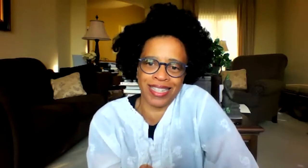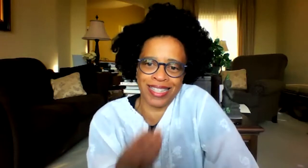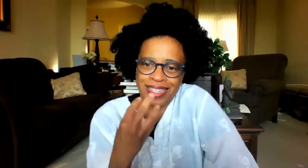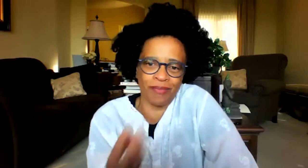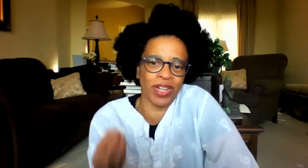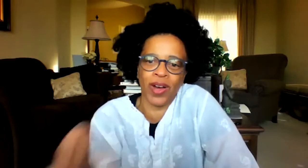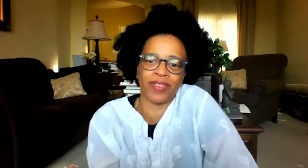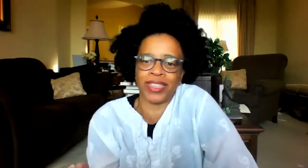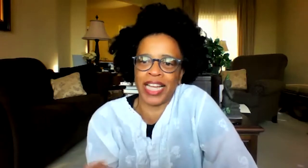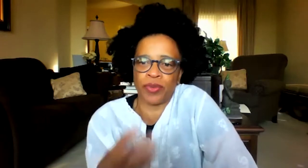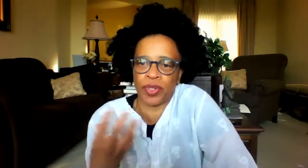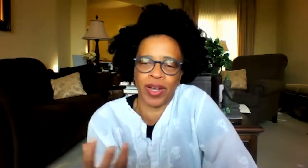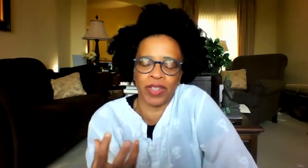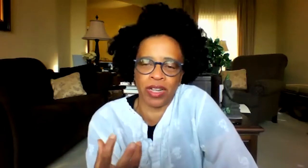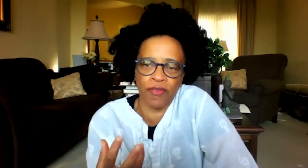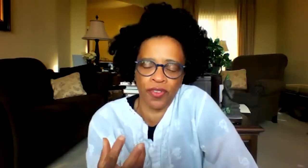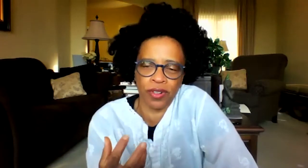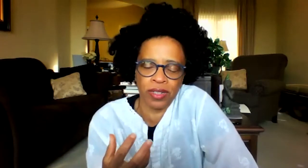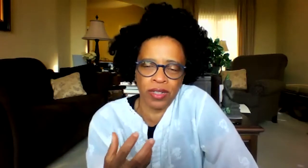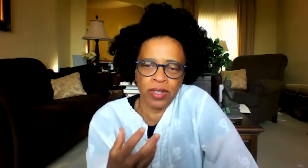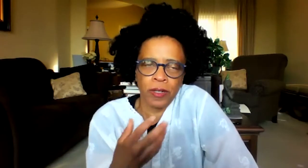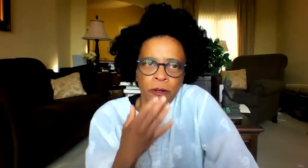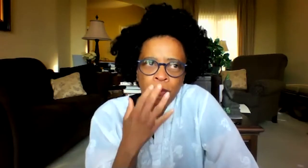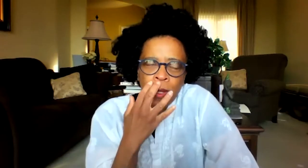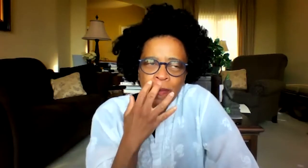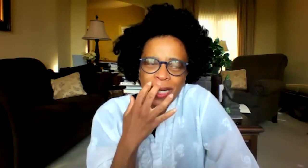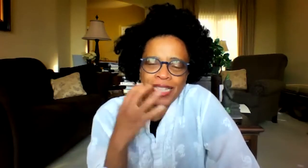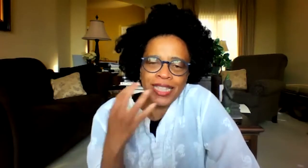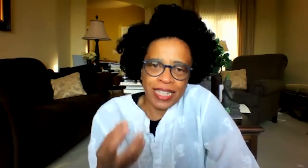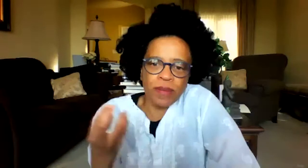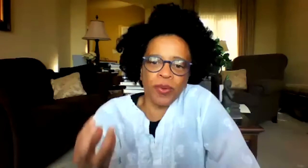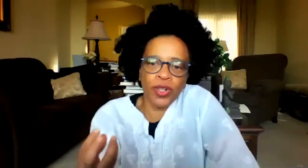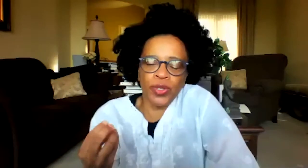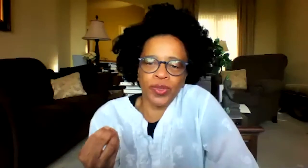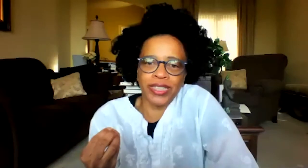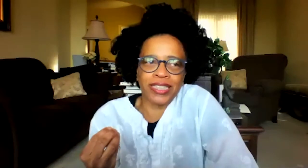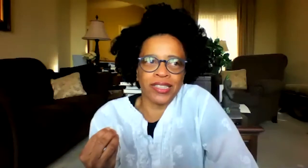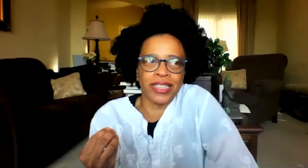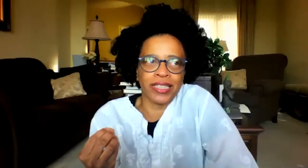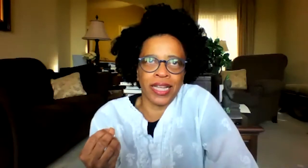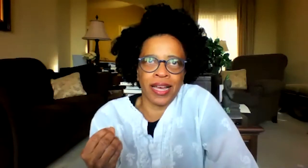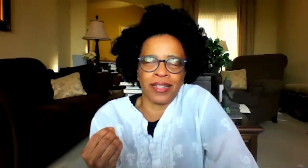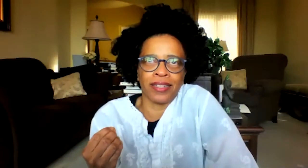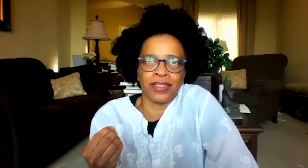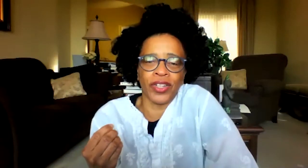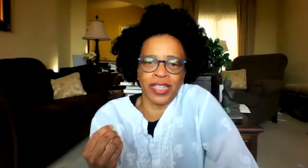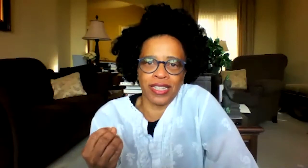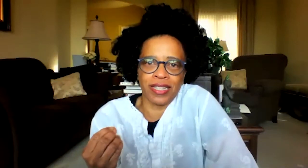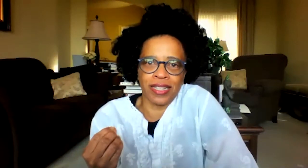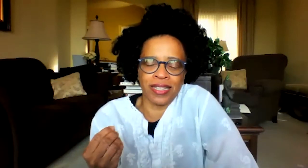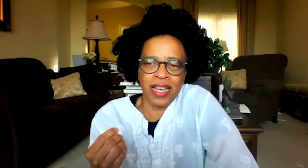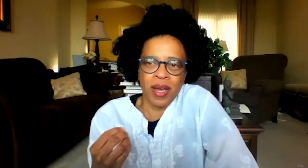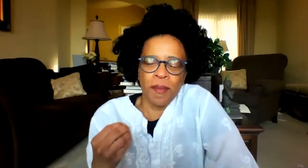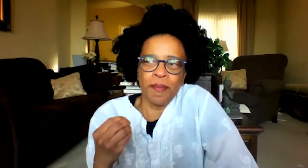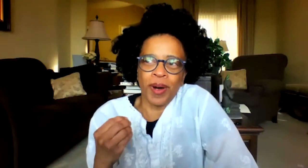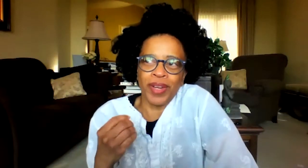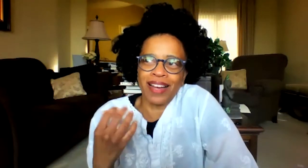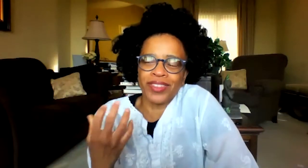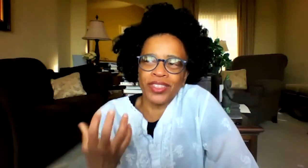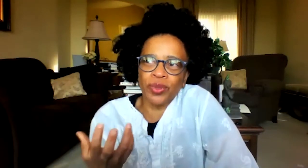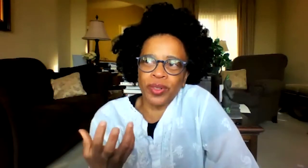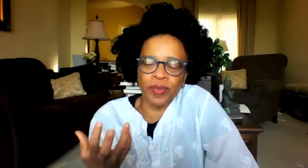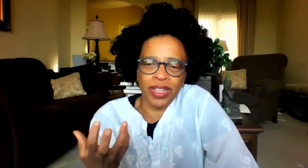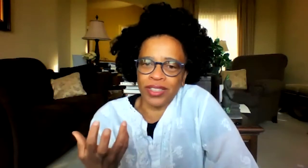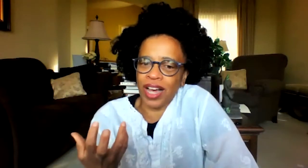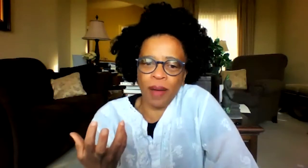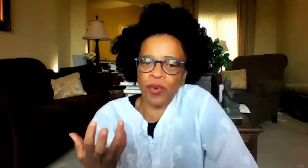these things, then we don't have the language, we don't have the comfort. But I think it's important to at least look at these things. But we